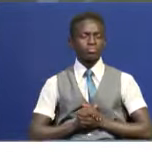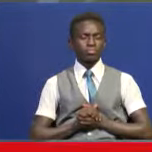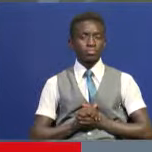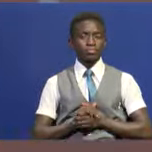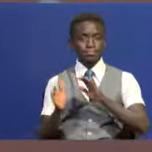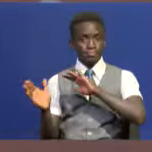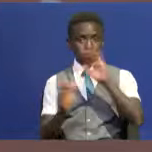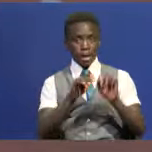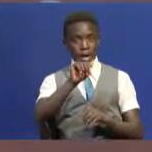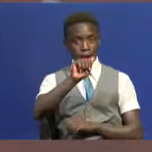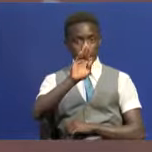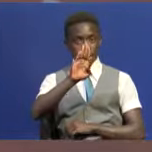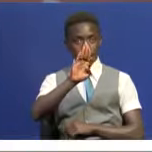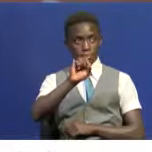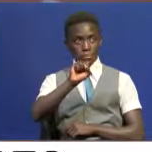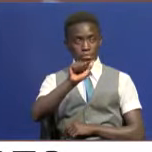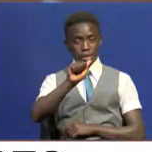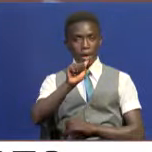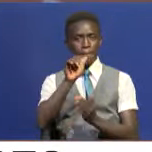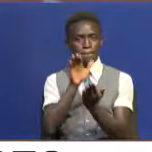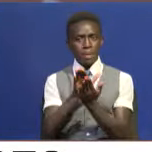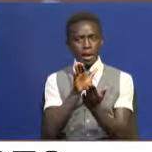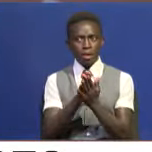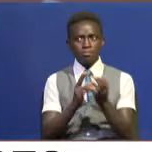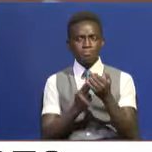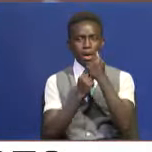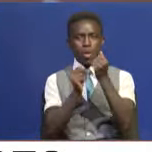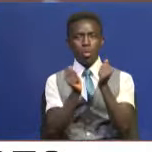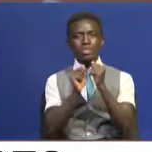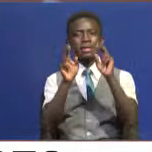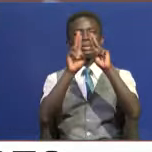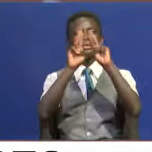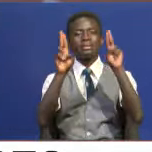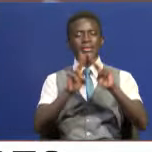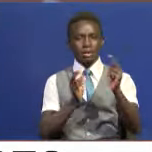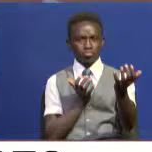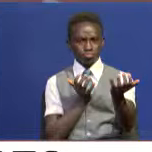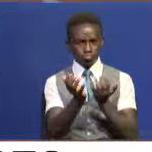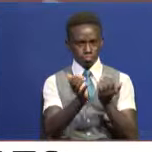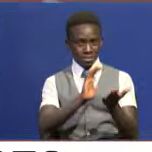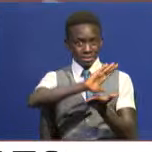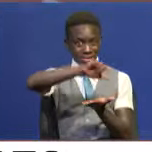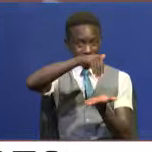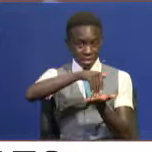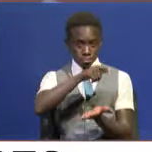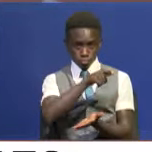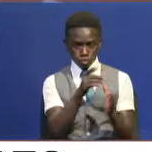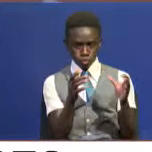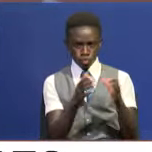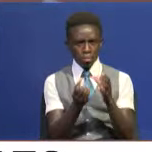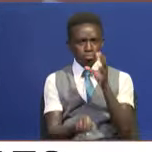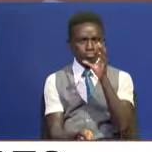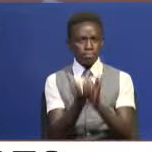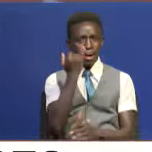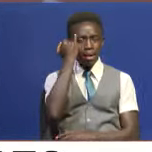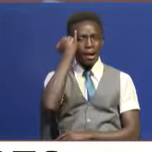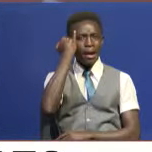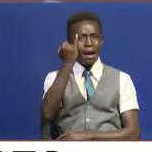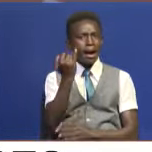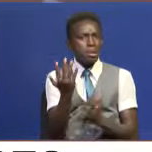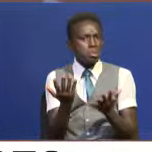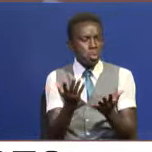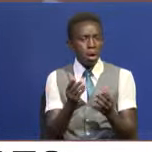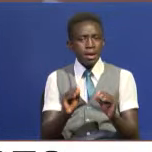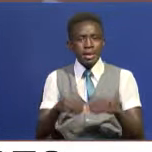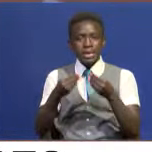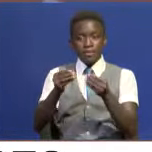Absa Bank Kenya PLC, in partnership with the International Trade Center, have rolled out an initiative that seeks to provide women with